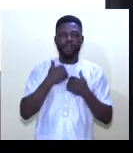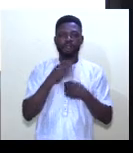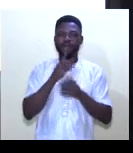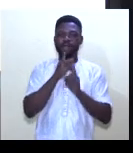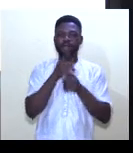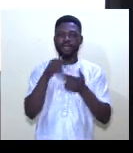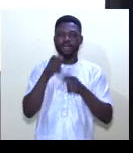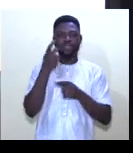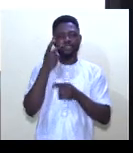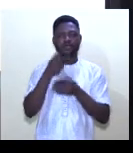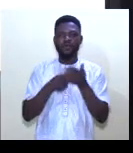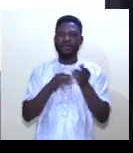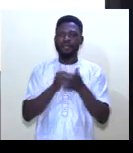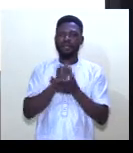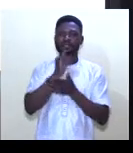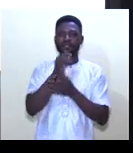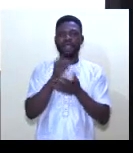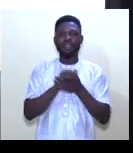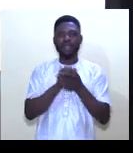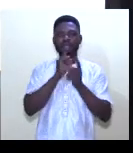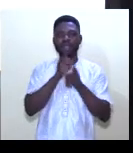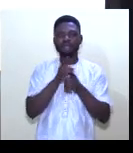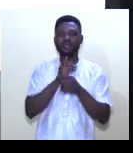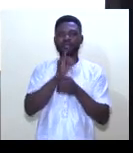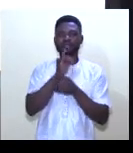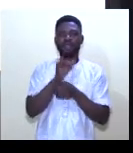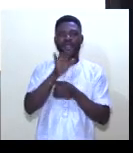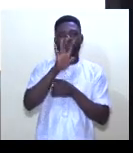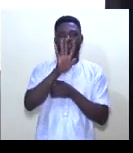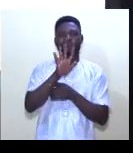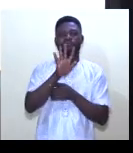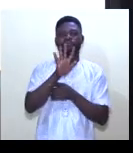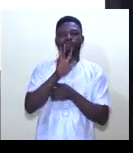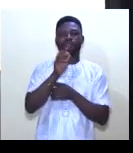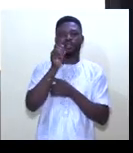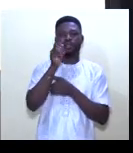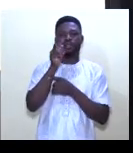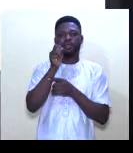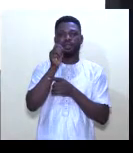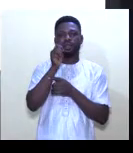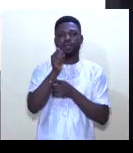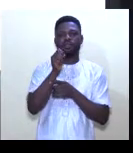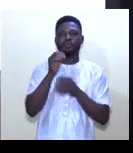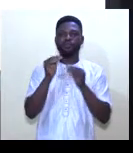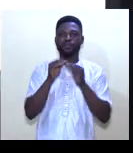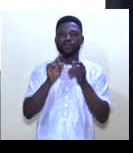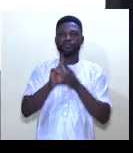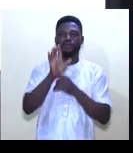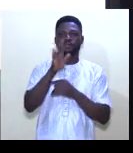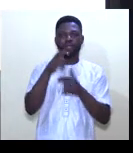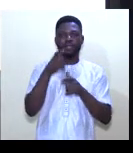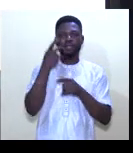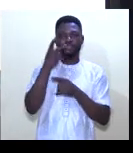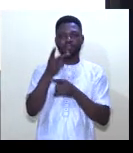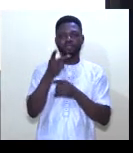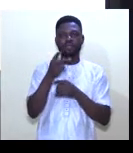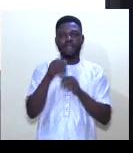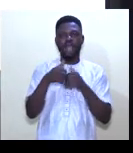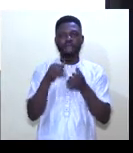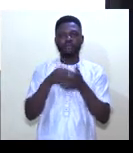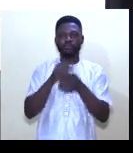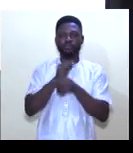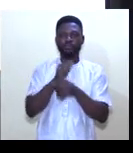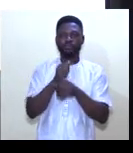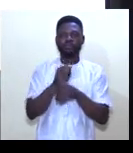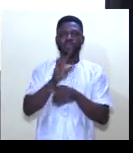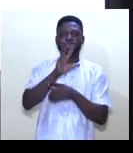You should have your answer by now, so let's see what that is. That answer is 5. A equals to 5. Let's just see how